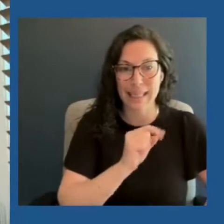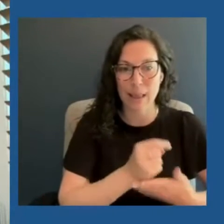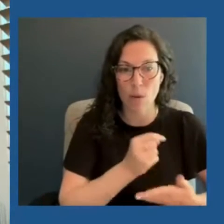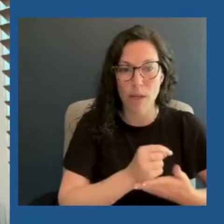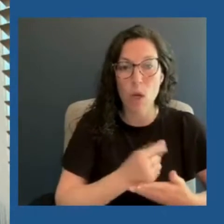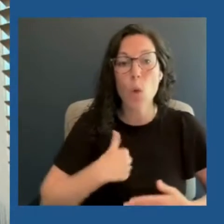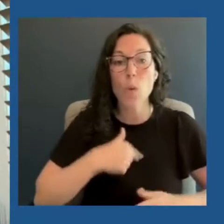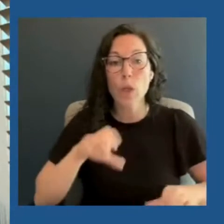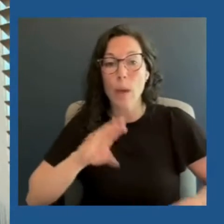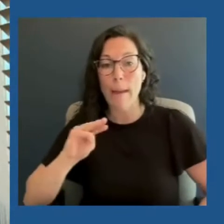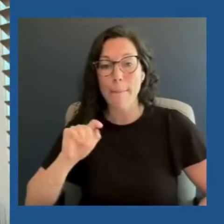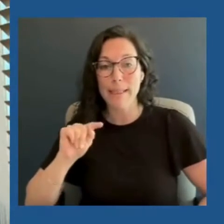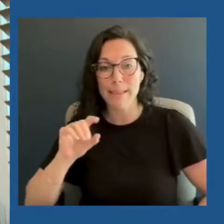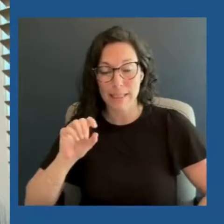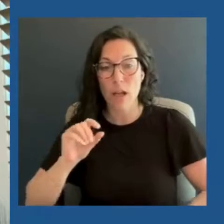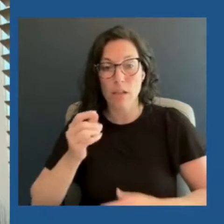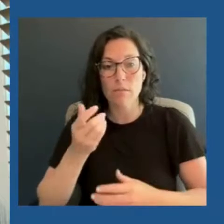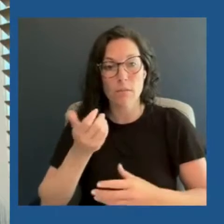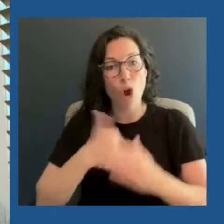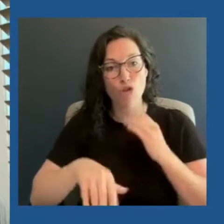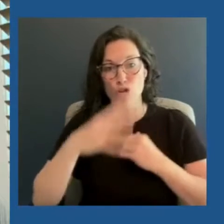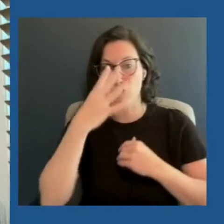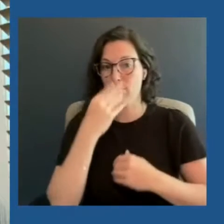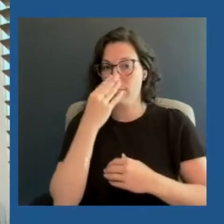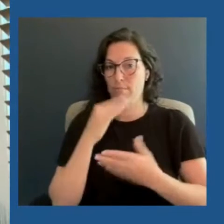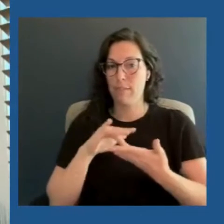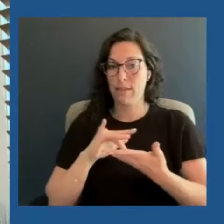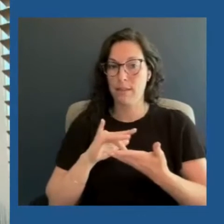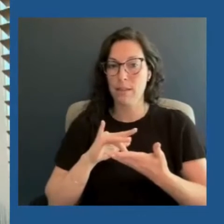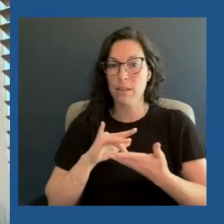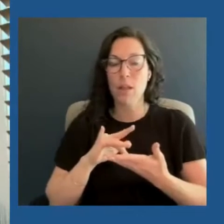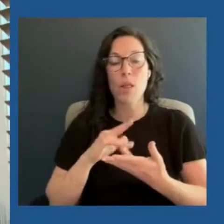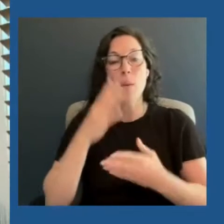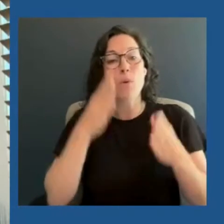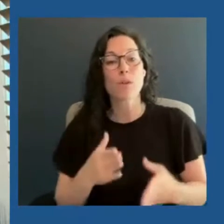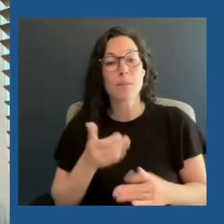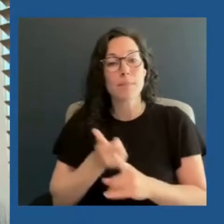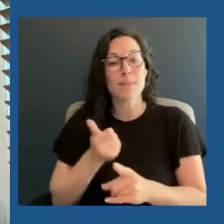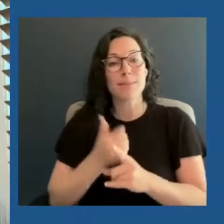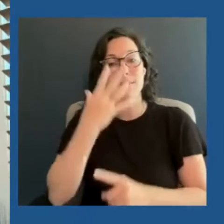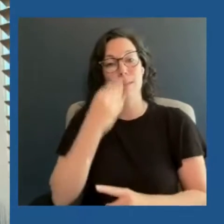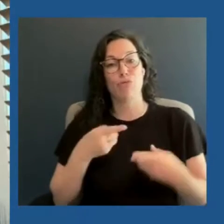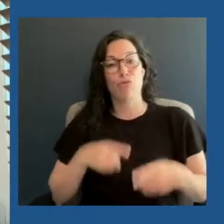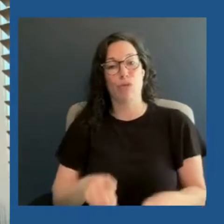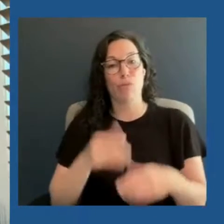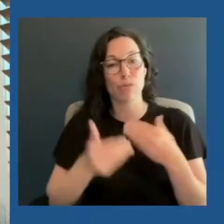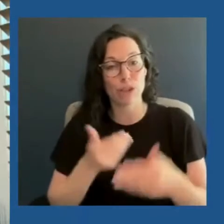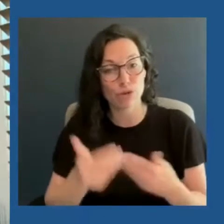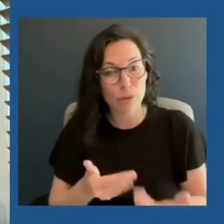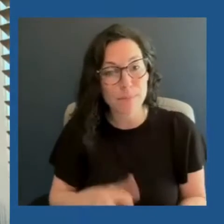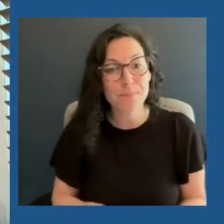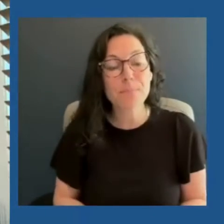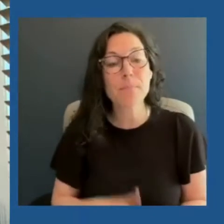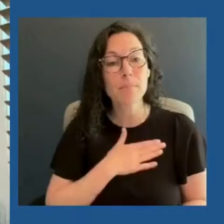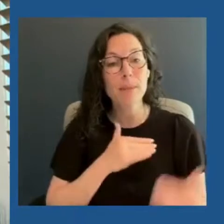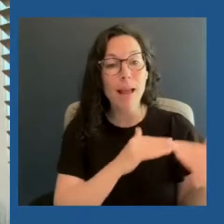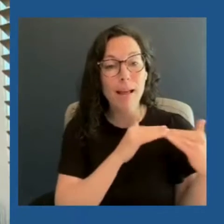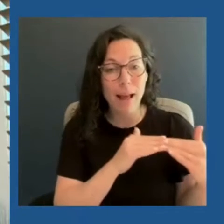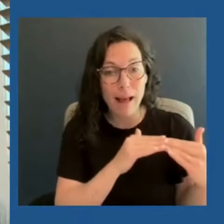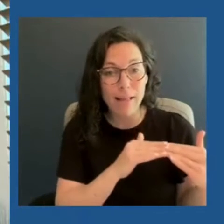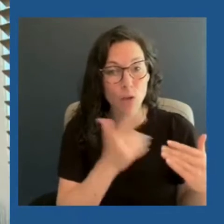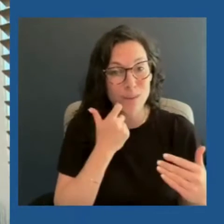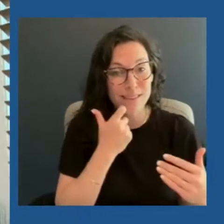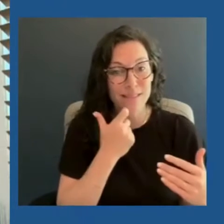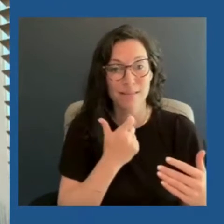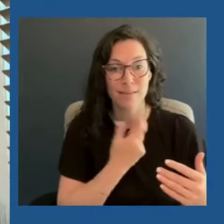so the person is asleep for the entire procedure. My colleagues and I recently published in the journal JAMA Psychiatry a